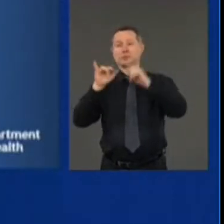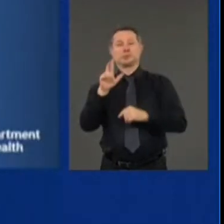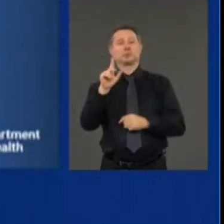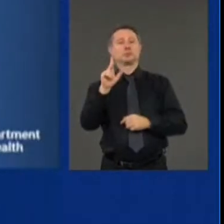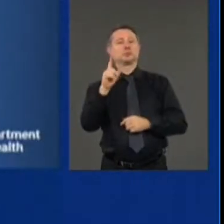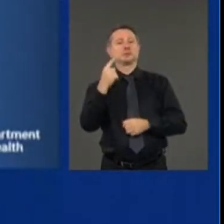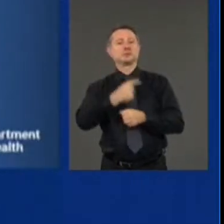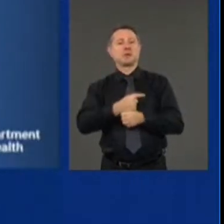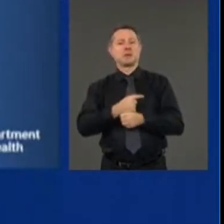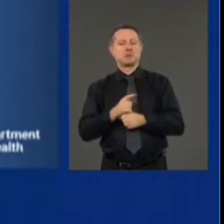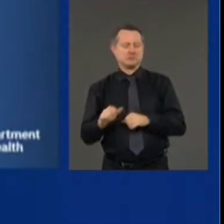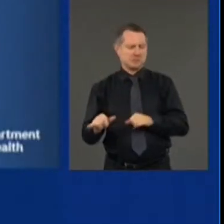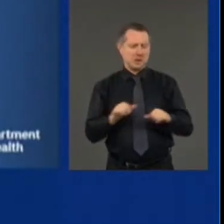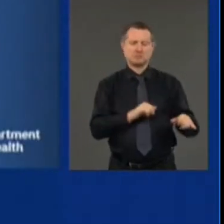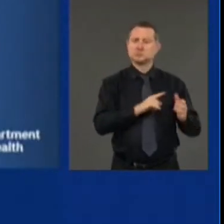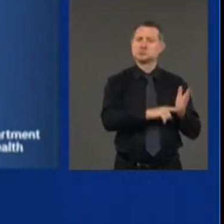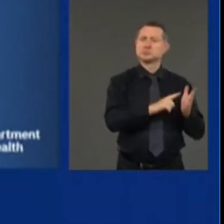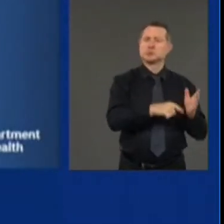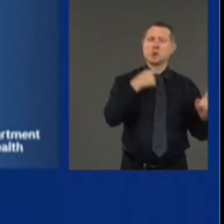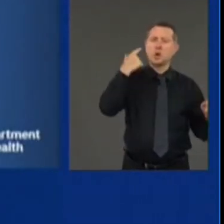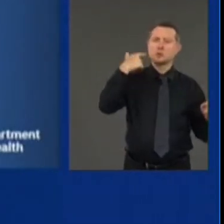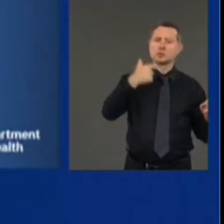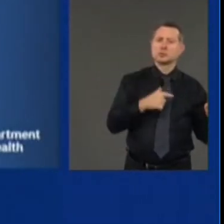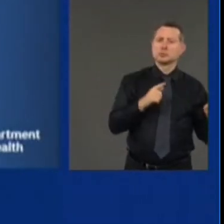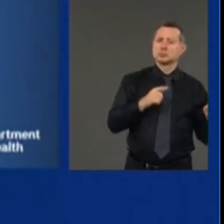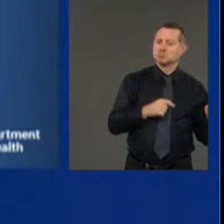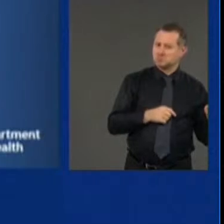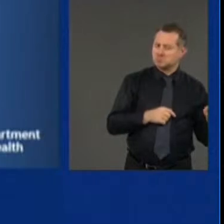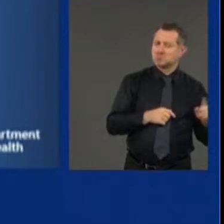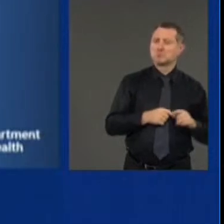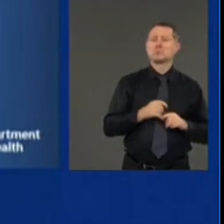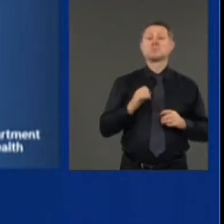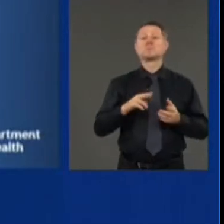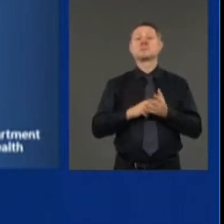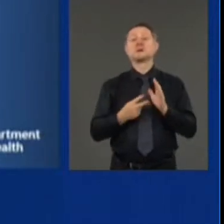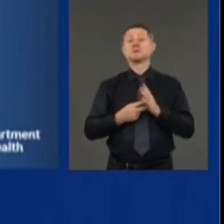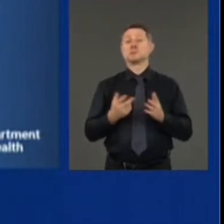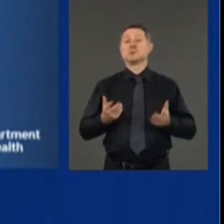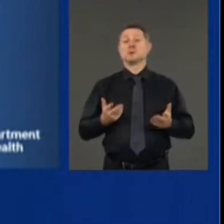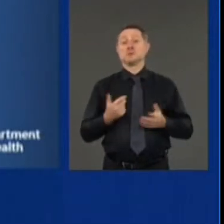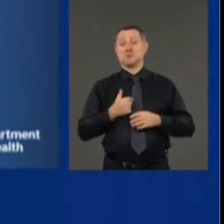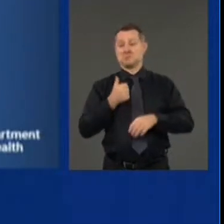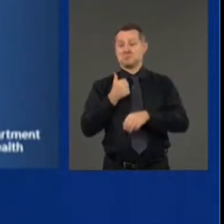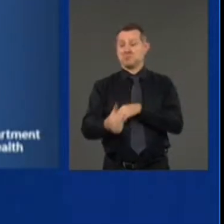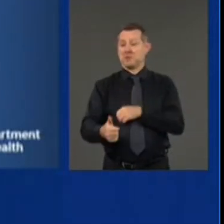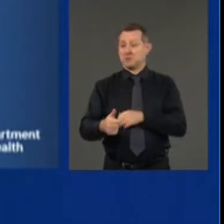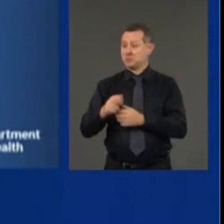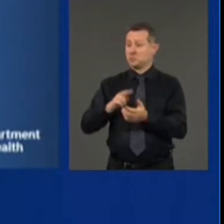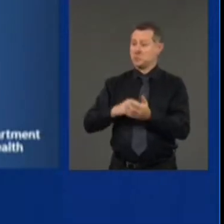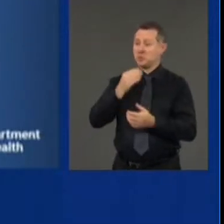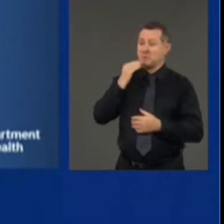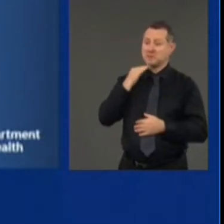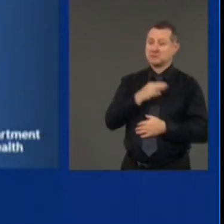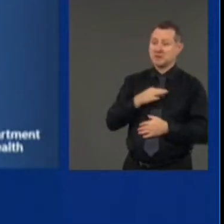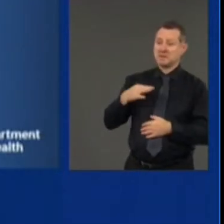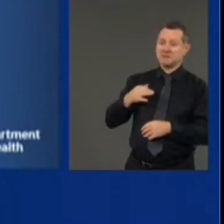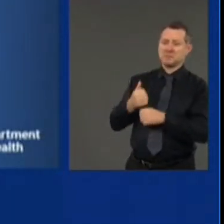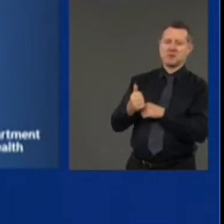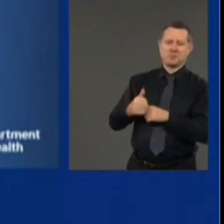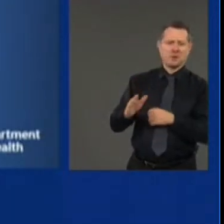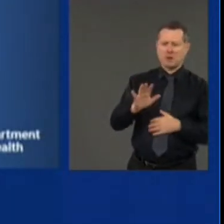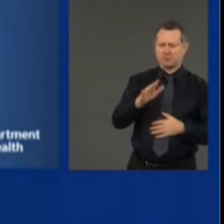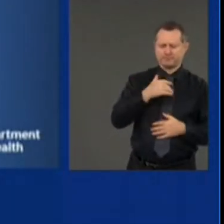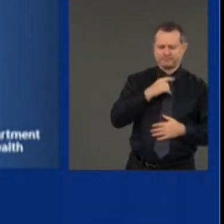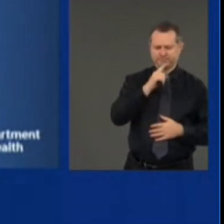I want to be clear on this. This is not to place blame at all on nursing home staff or resident fatalities. That's not what we're here to do.